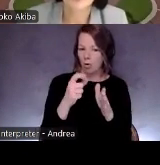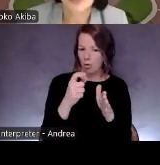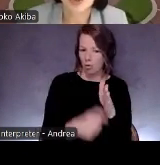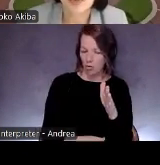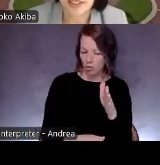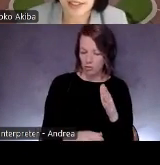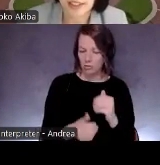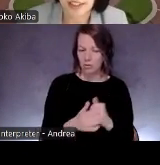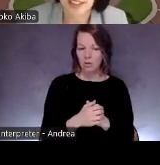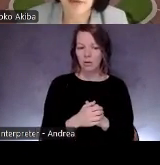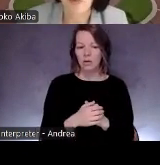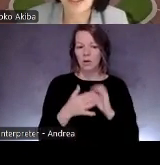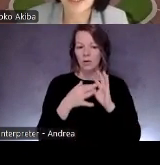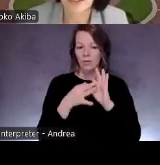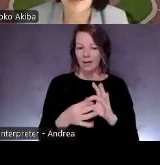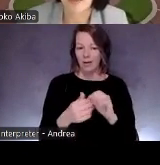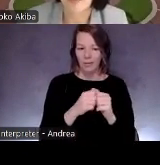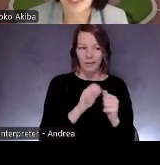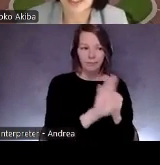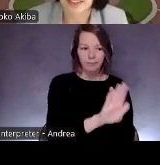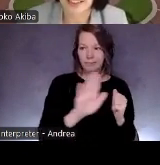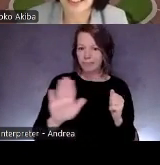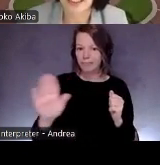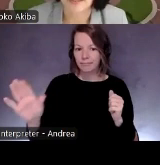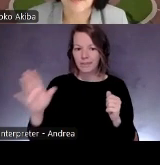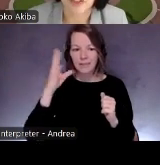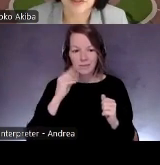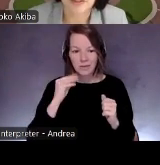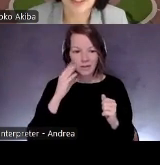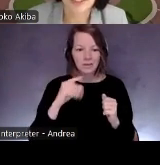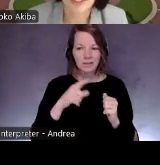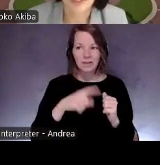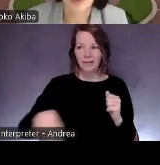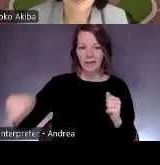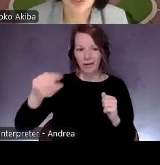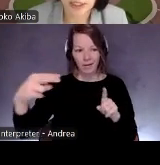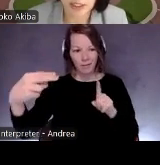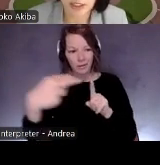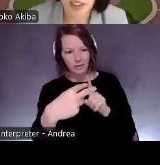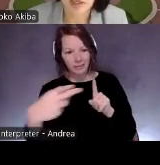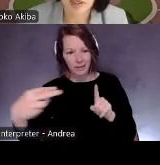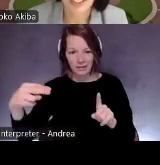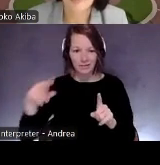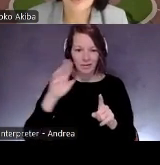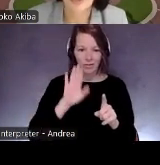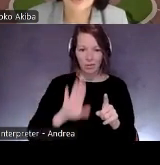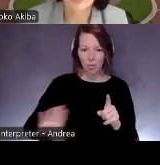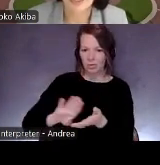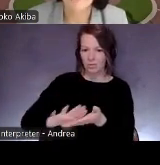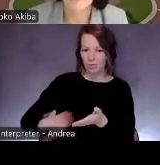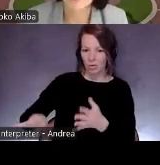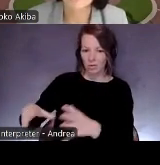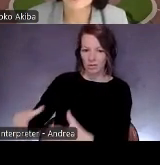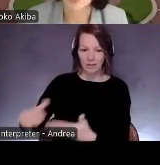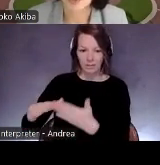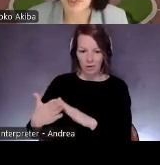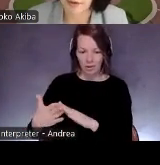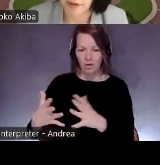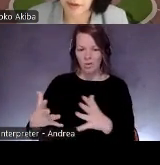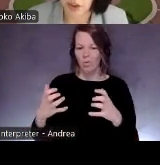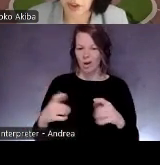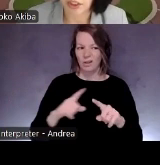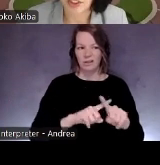on the experiences and voices of marginalized individuals and communities by applying diverse